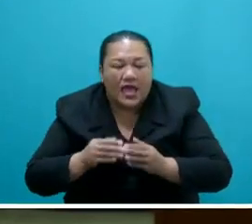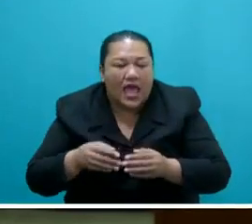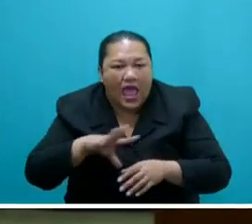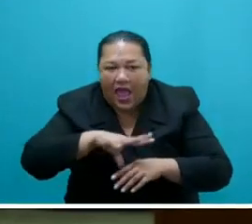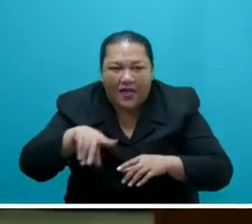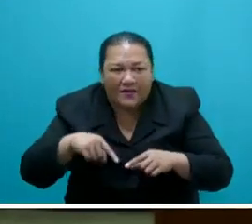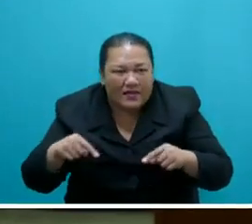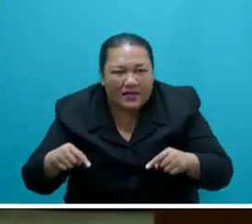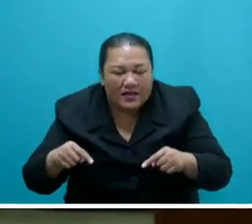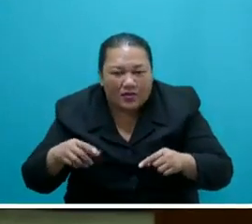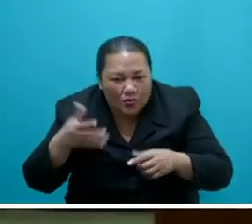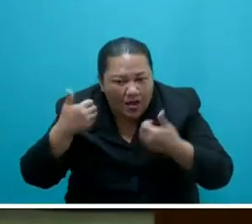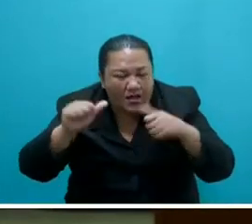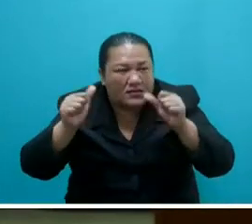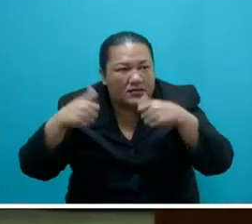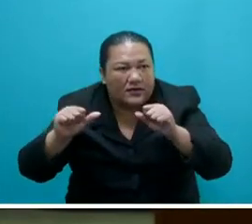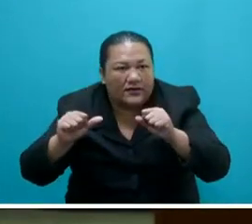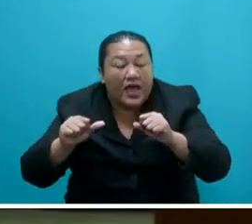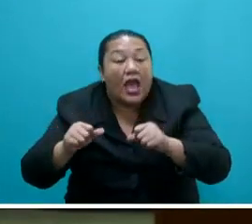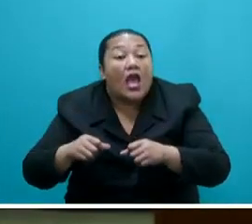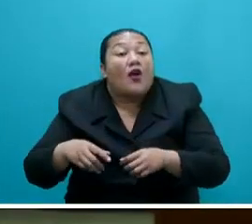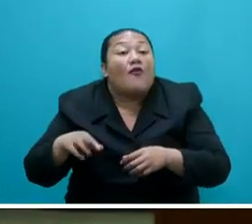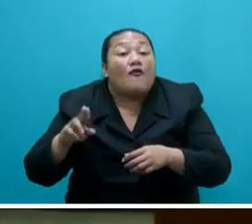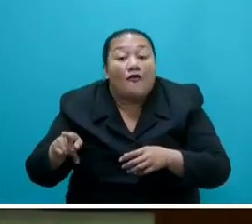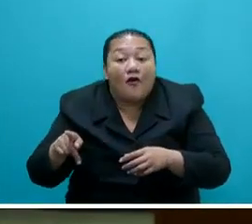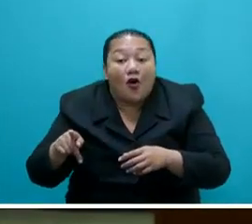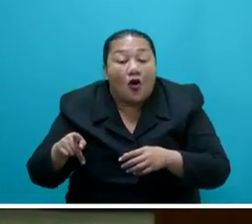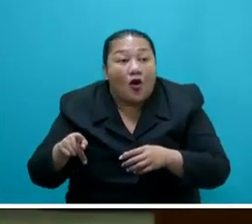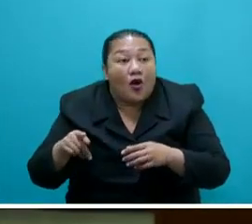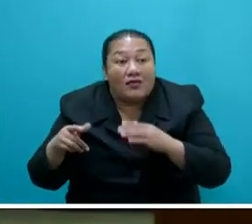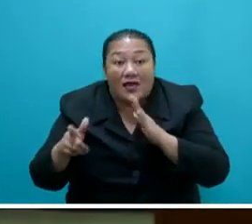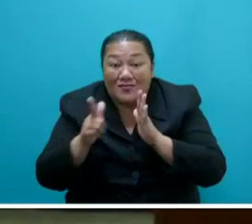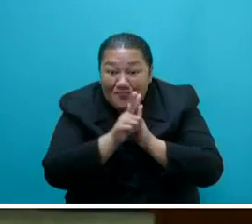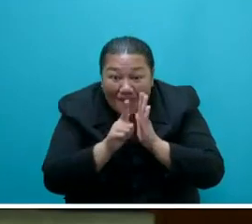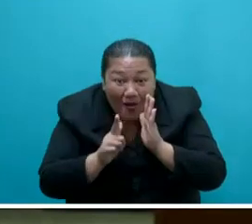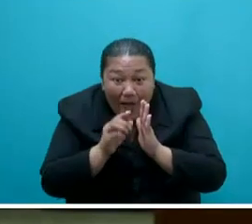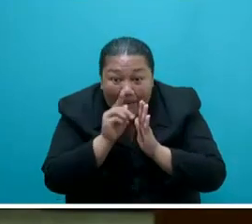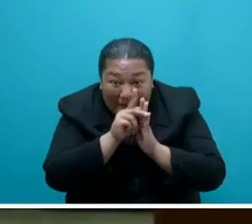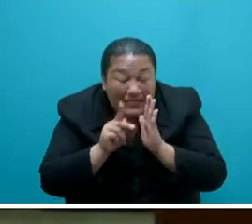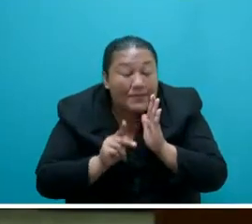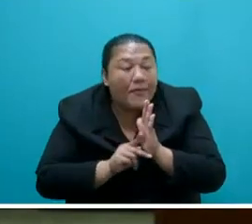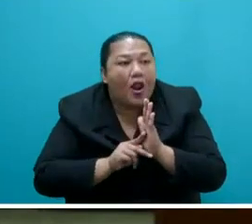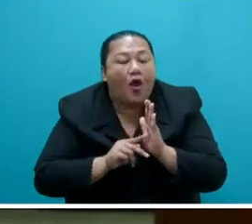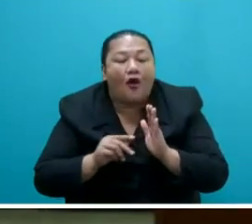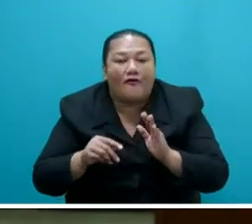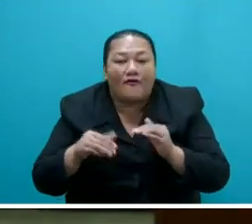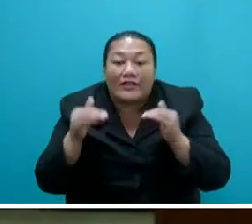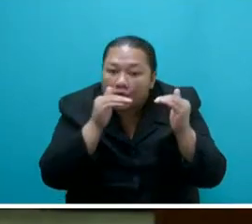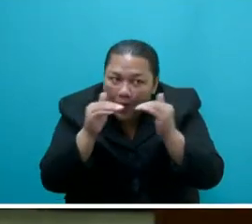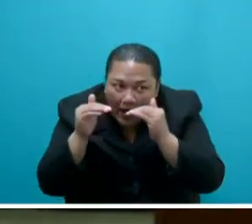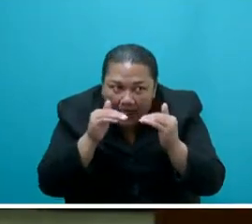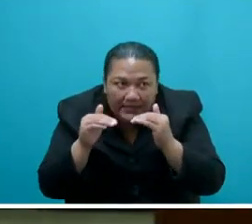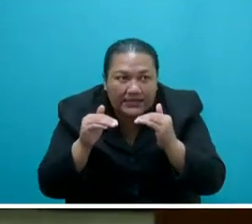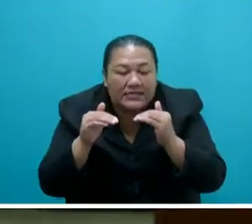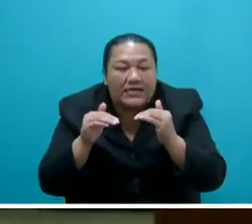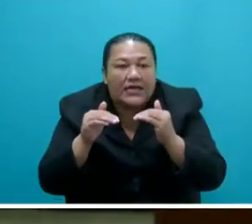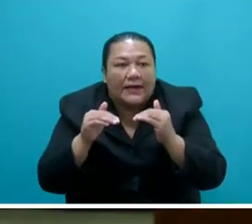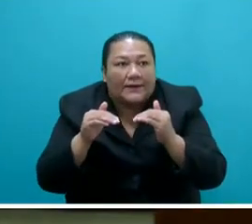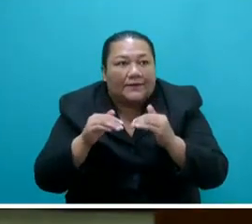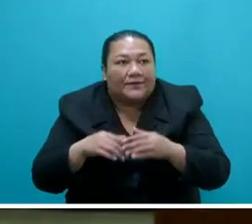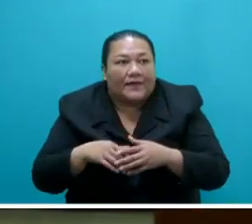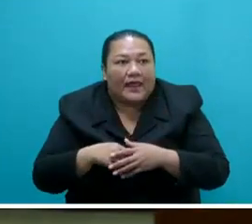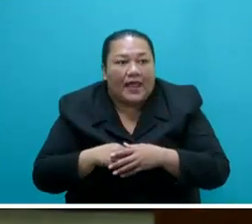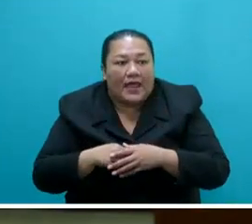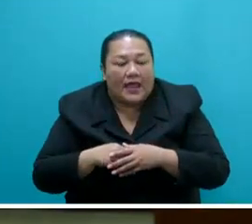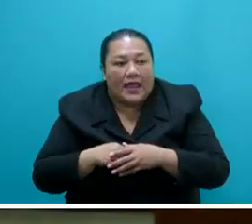to the principles of equality, respect, and inclusiveness can we meet our Excellency the President's great challenge to